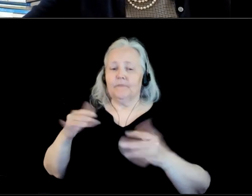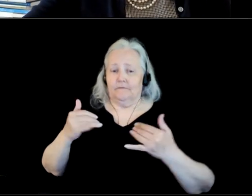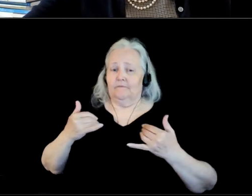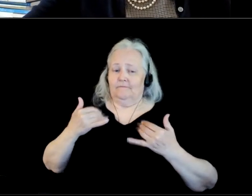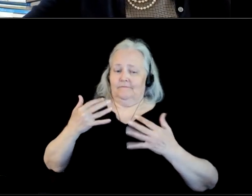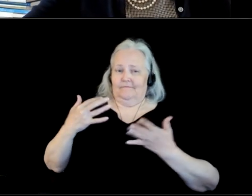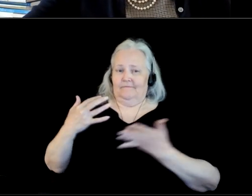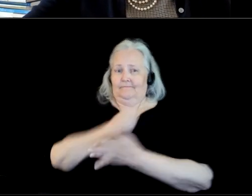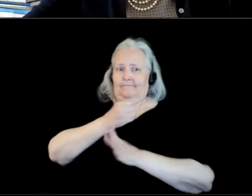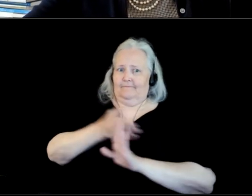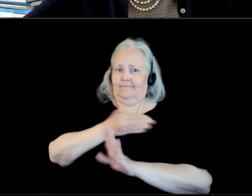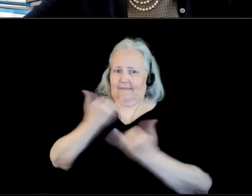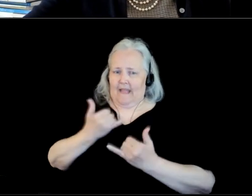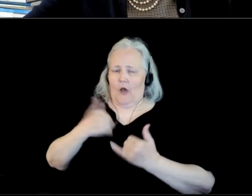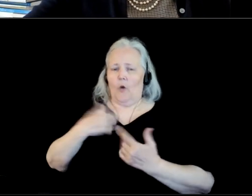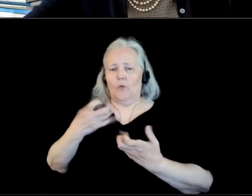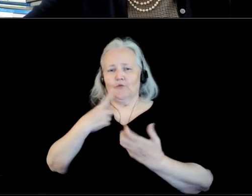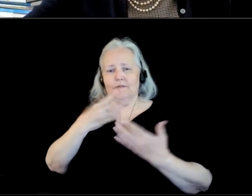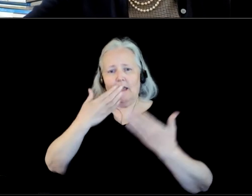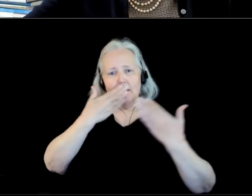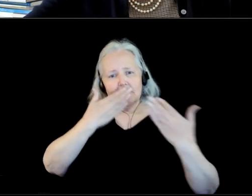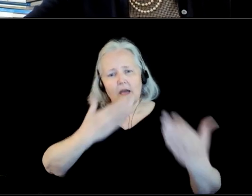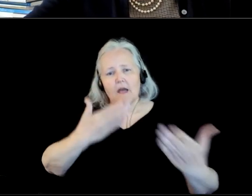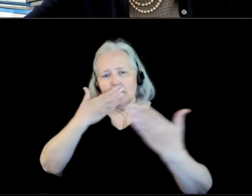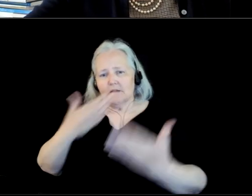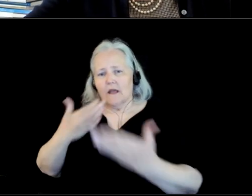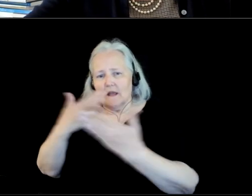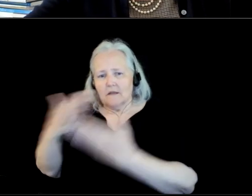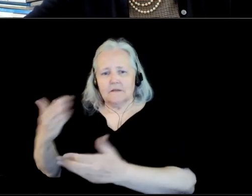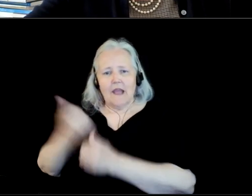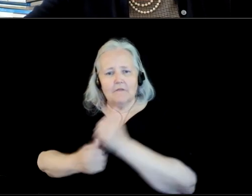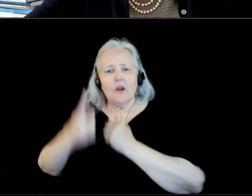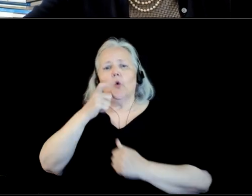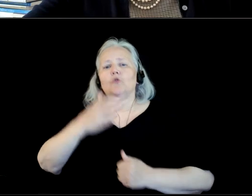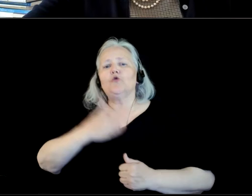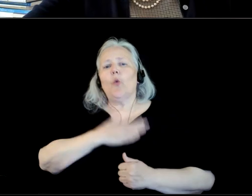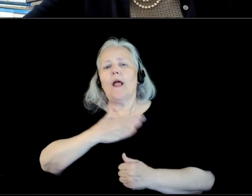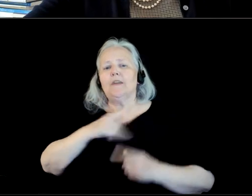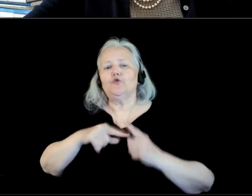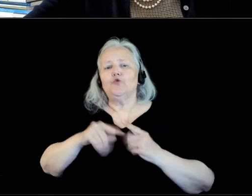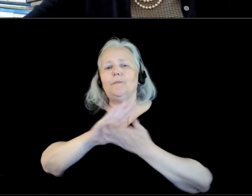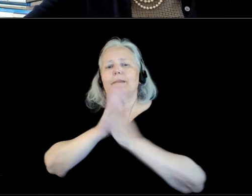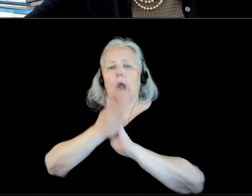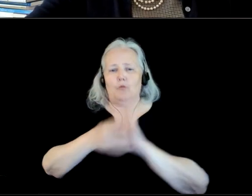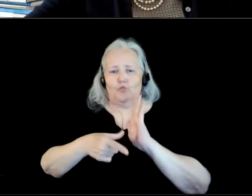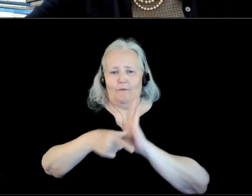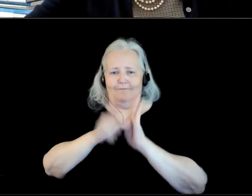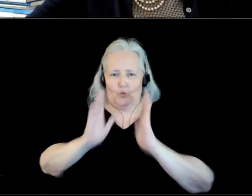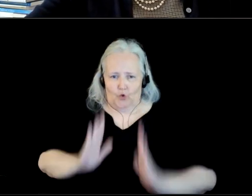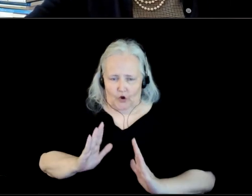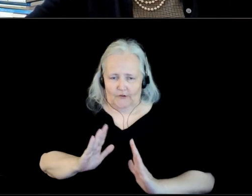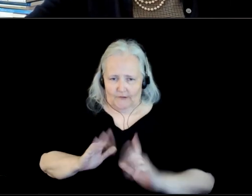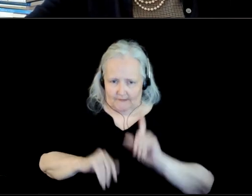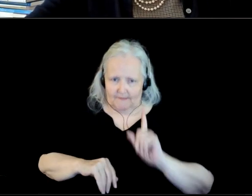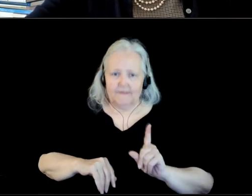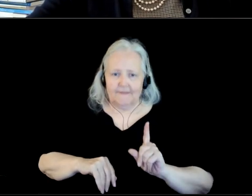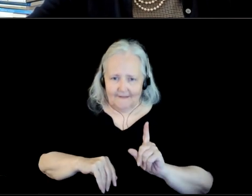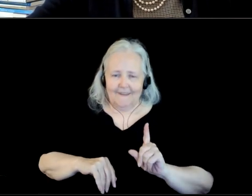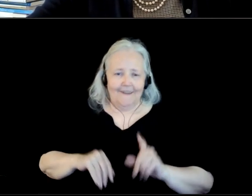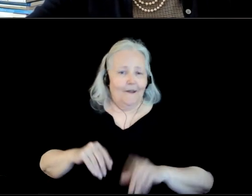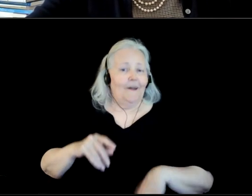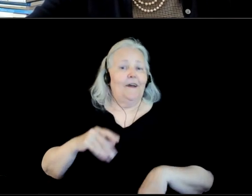to thank all the people who will be willing to review for this section. Having again just worked